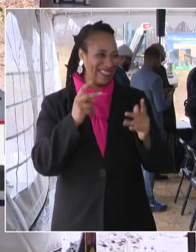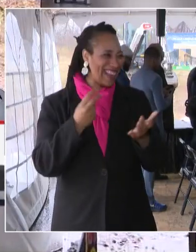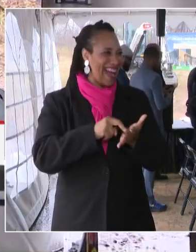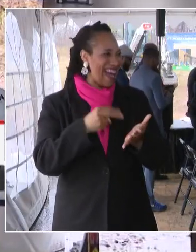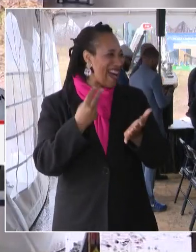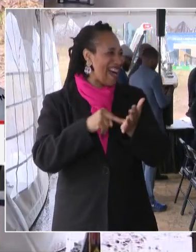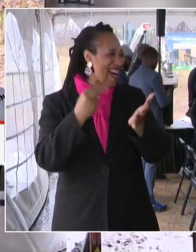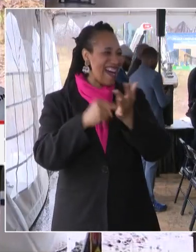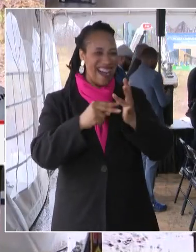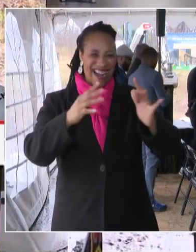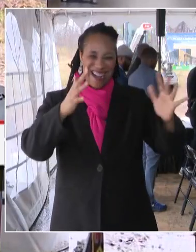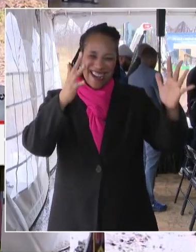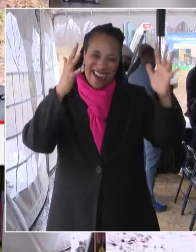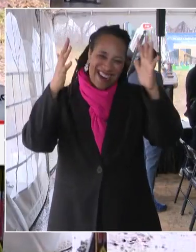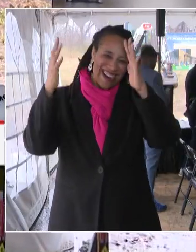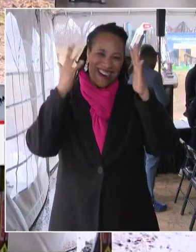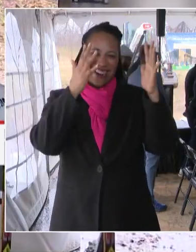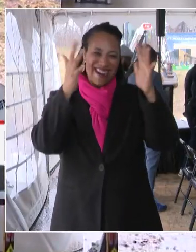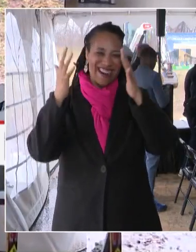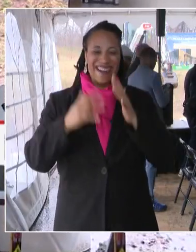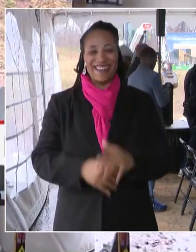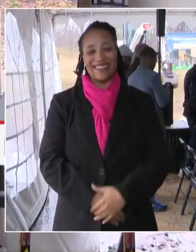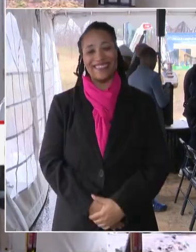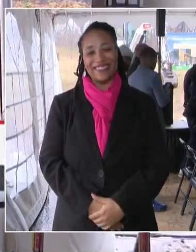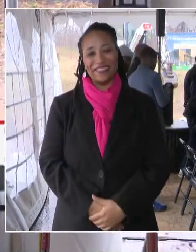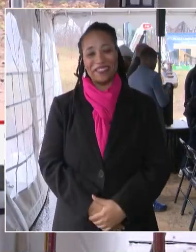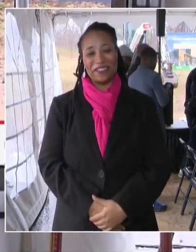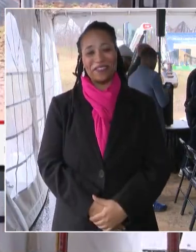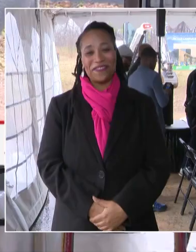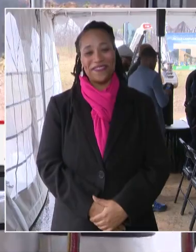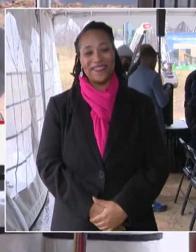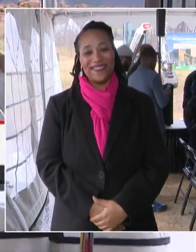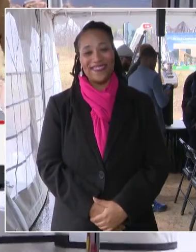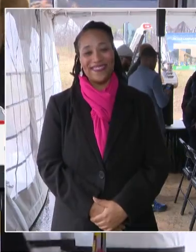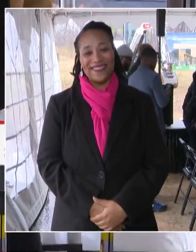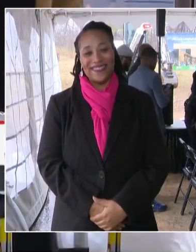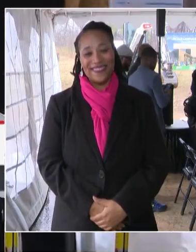go. You knocked that out the park. Thank you, thank you, thank you, thank